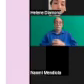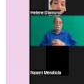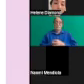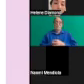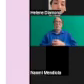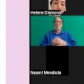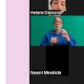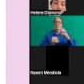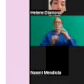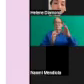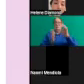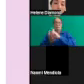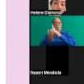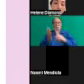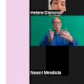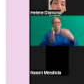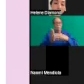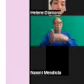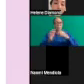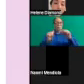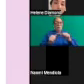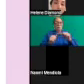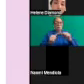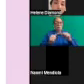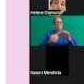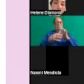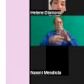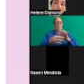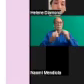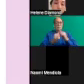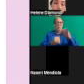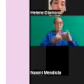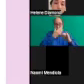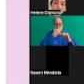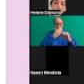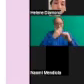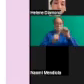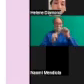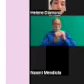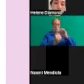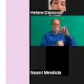prejudice, a lot of discrimination can come with this. And born from that,